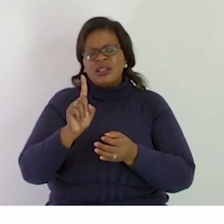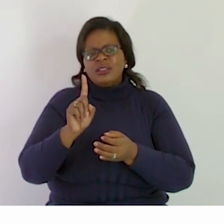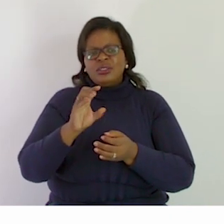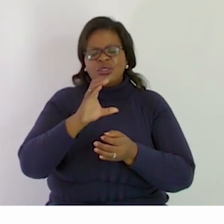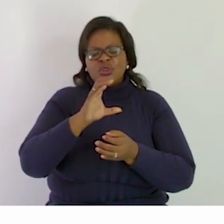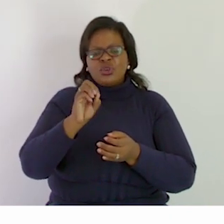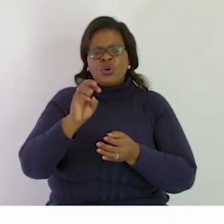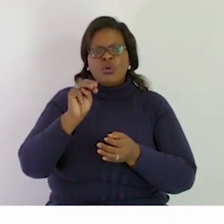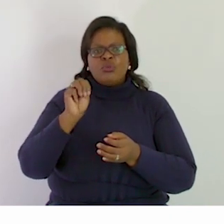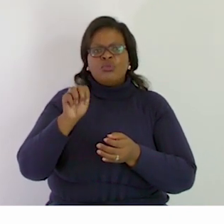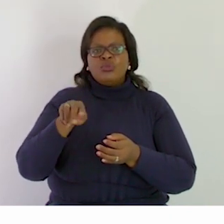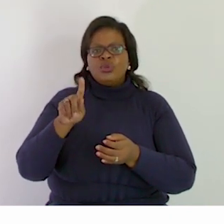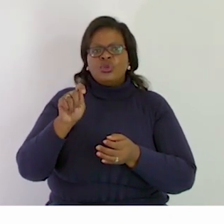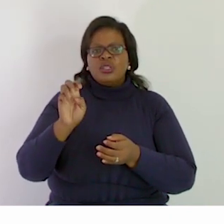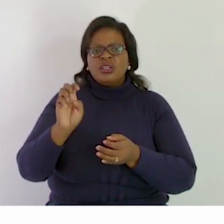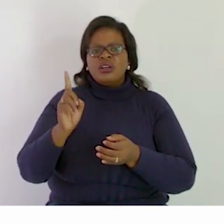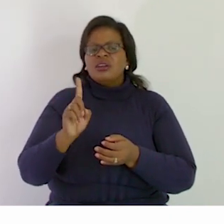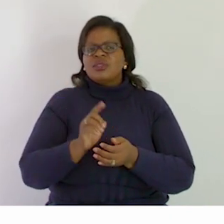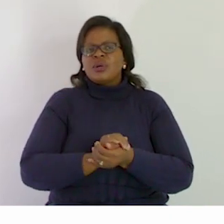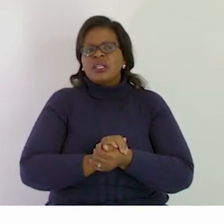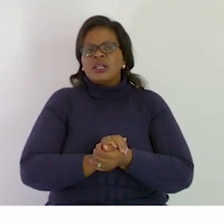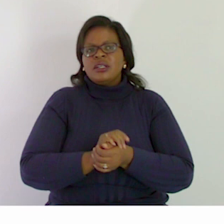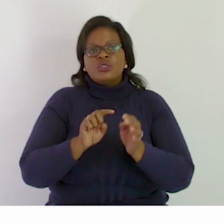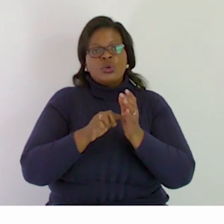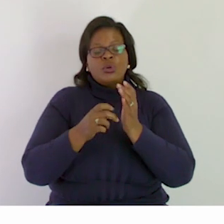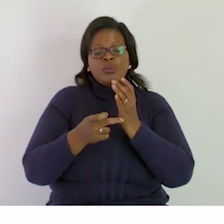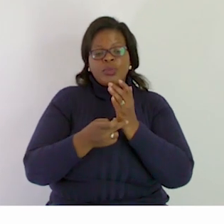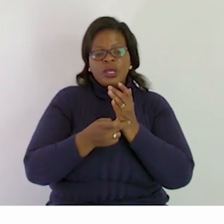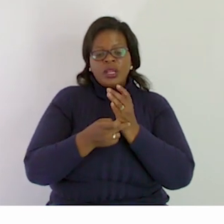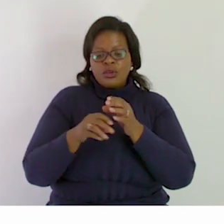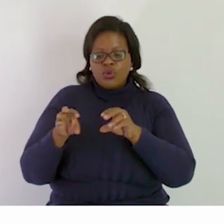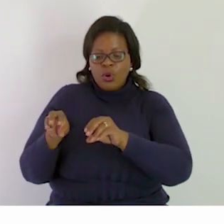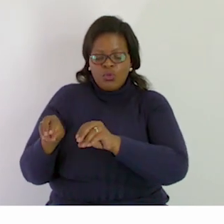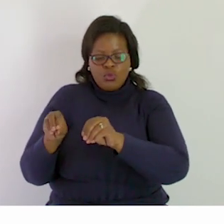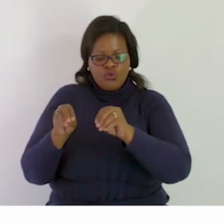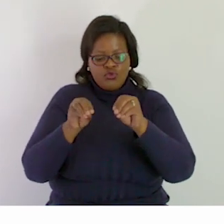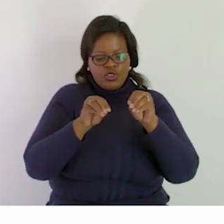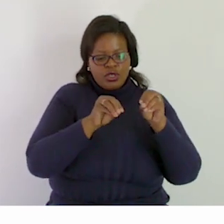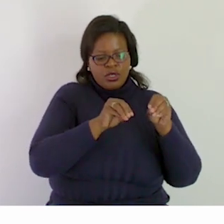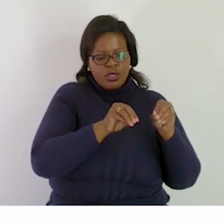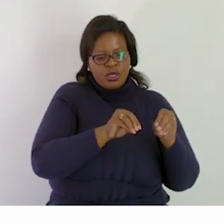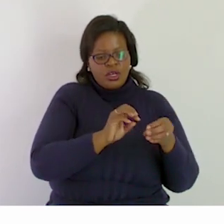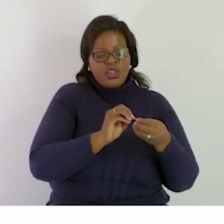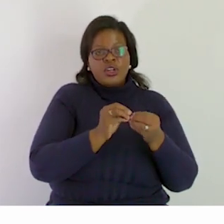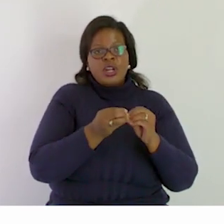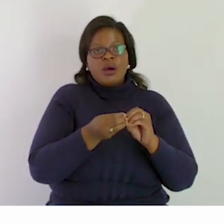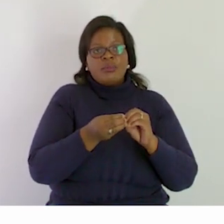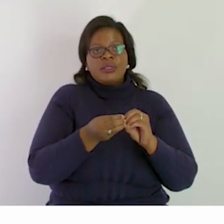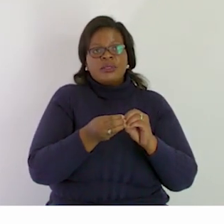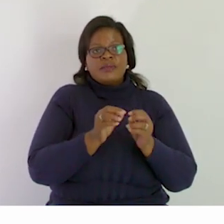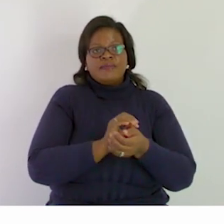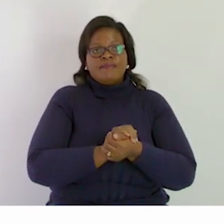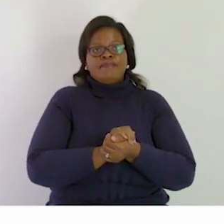a commutative property, what happens is that you move the numbers around, or you